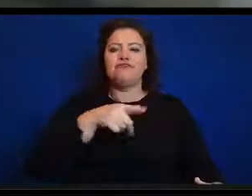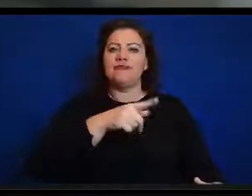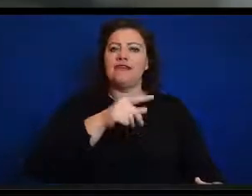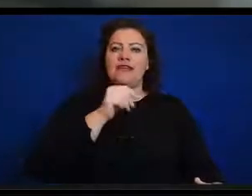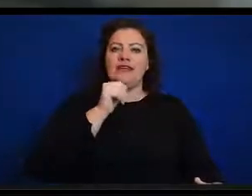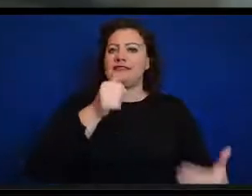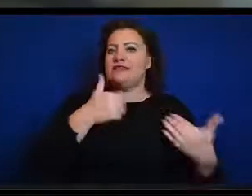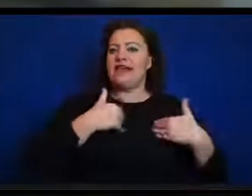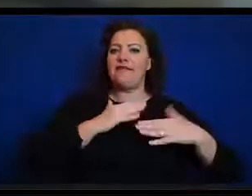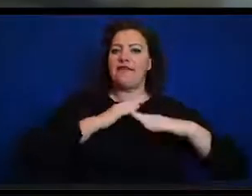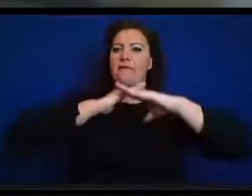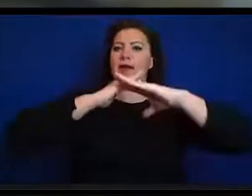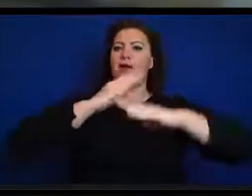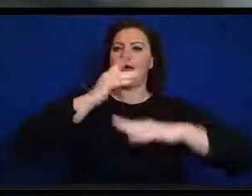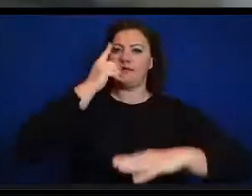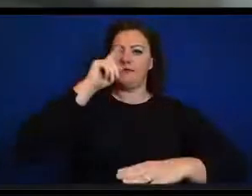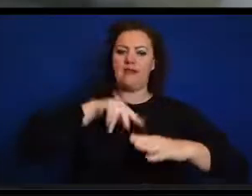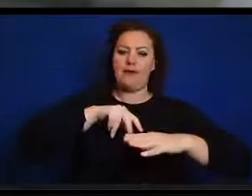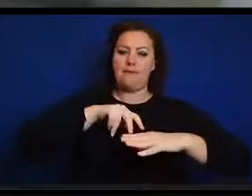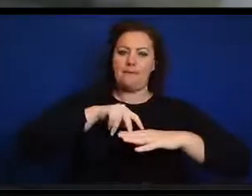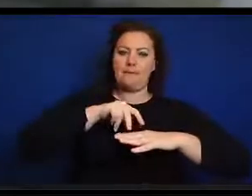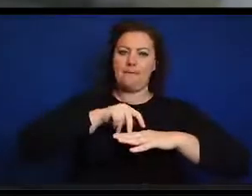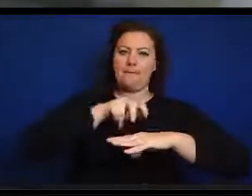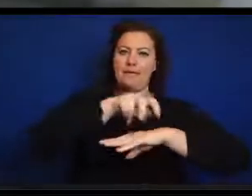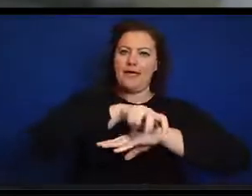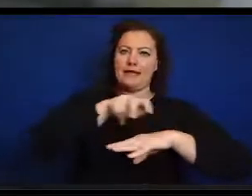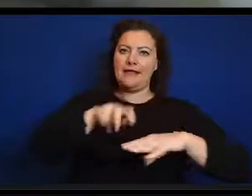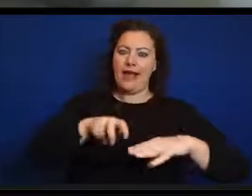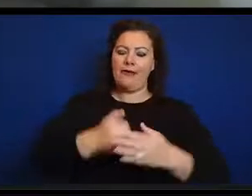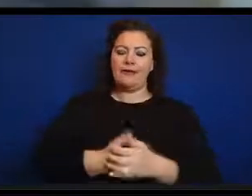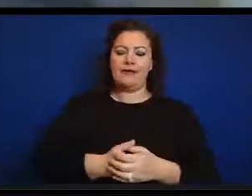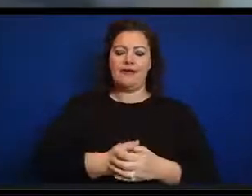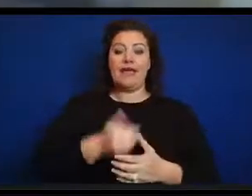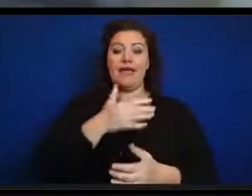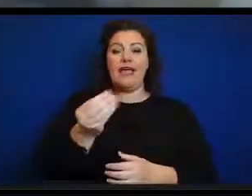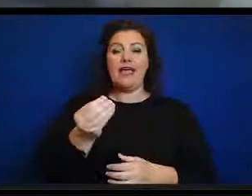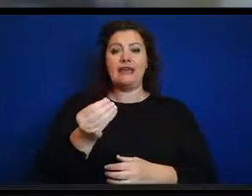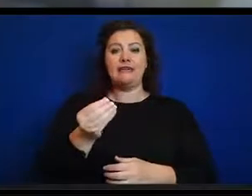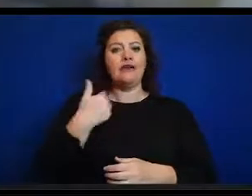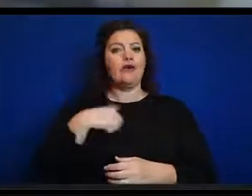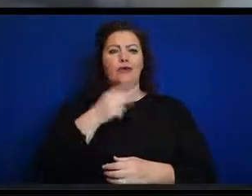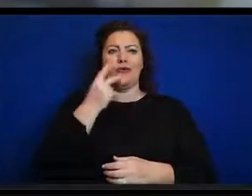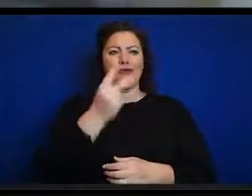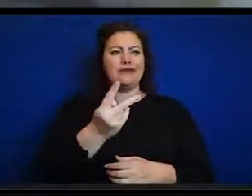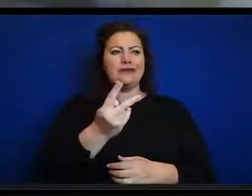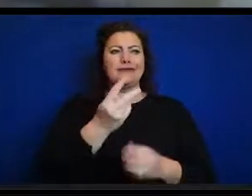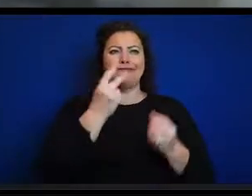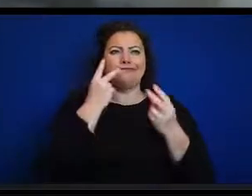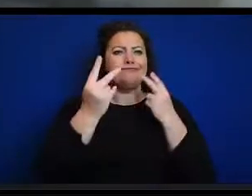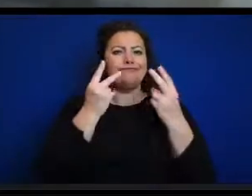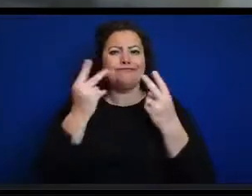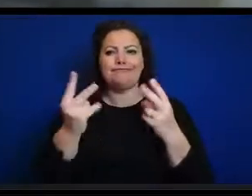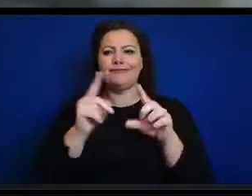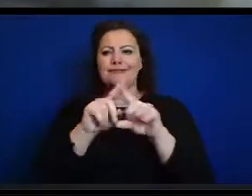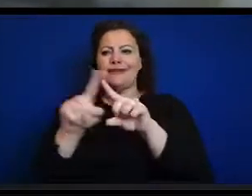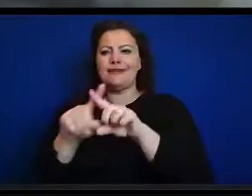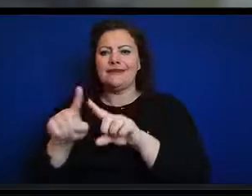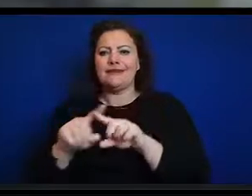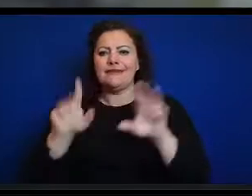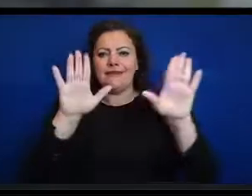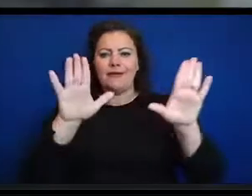have barriers for them to get in and out of. And so we saw a number of different amazing